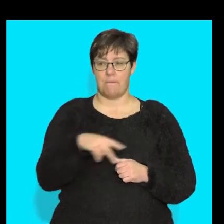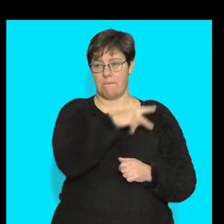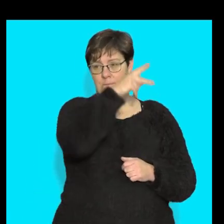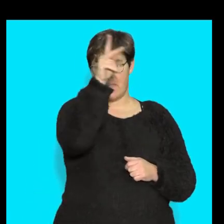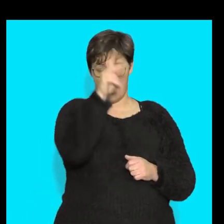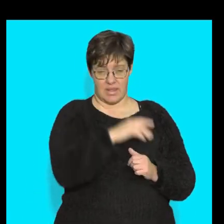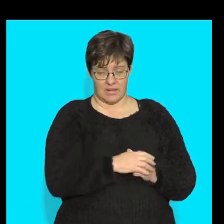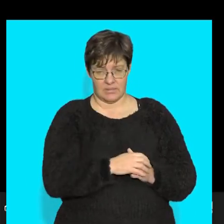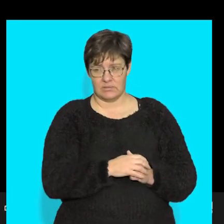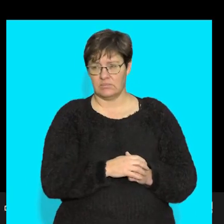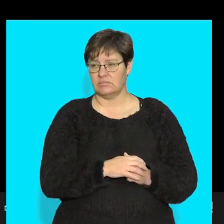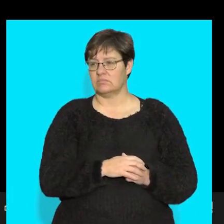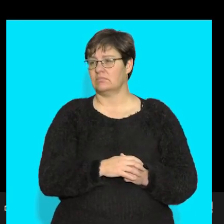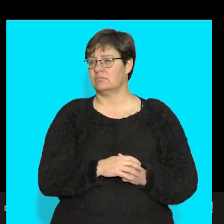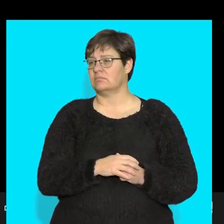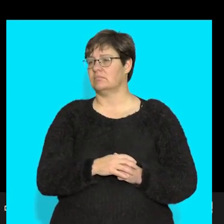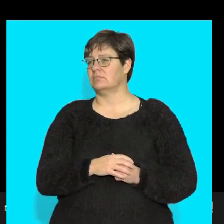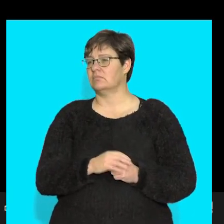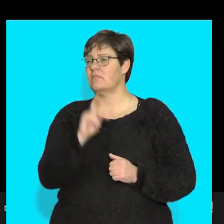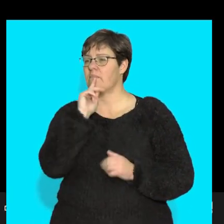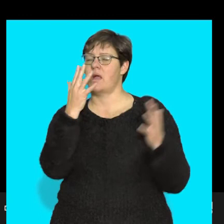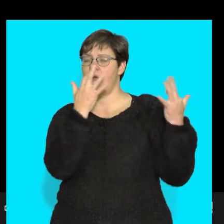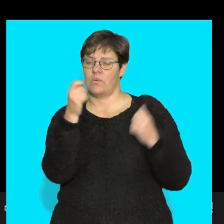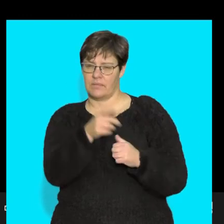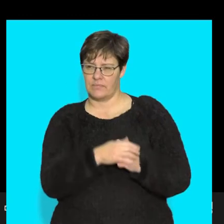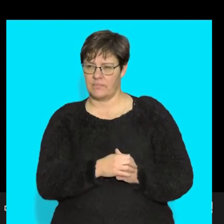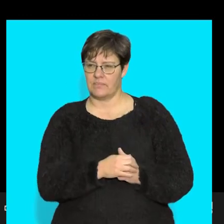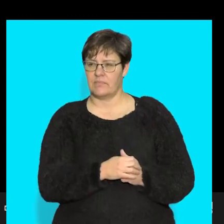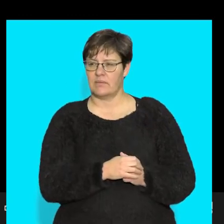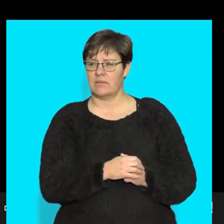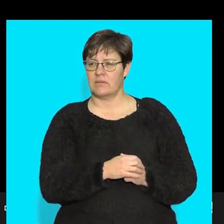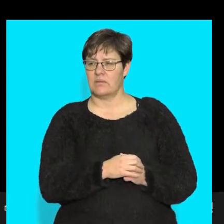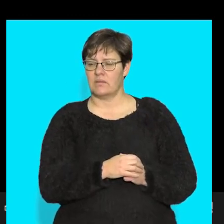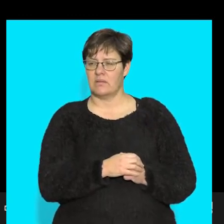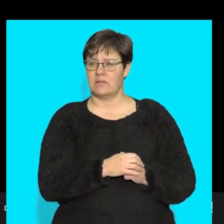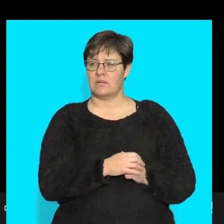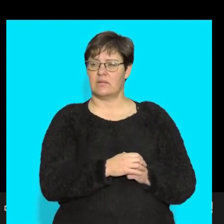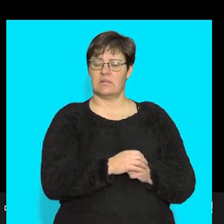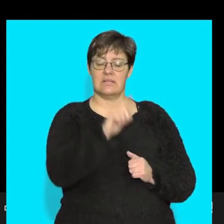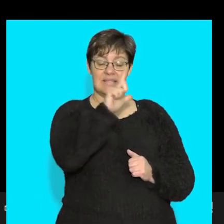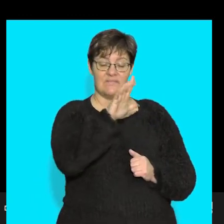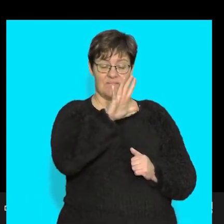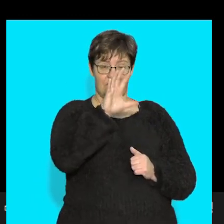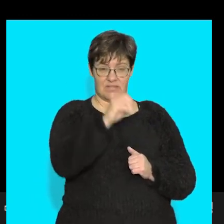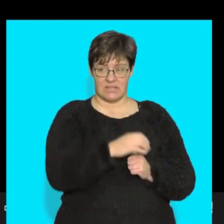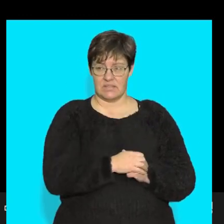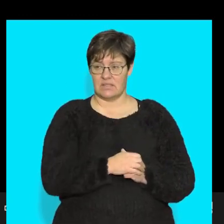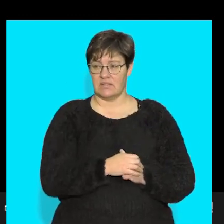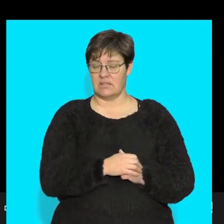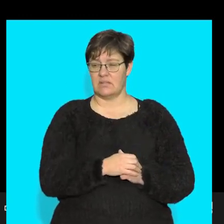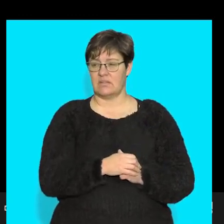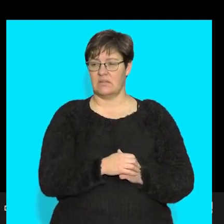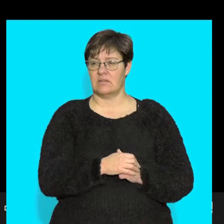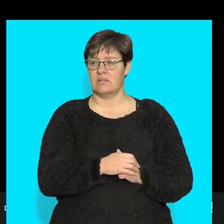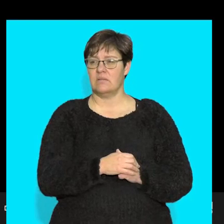person. So let's just quickly try and work this out. So the person with the 750 rands, they will